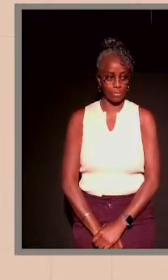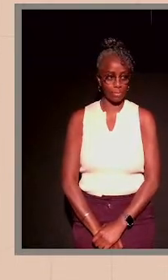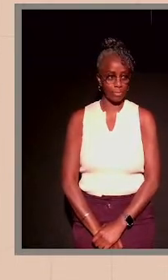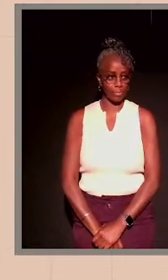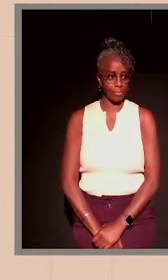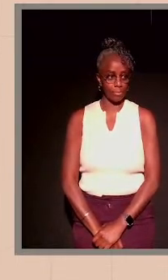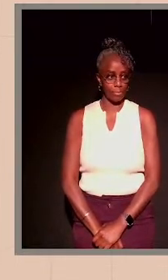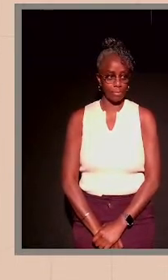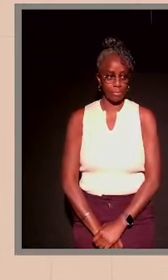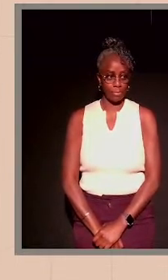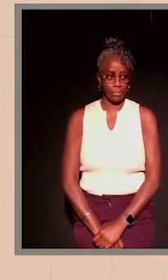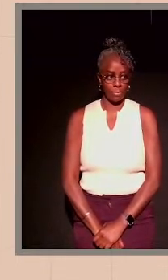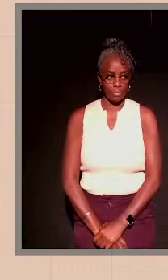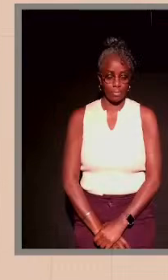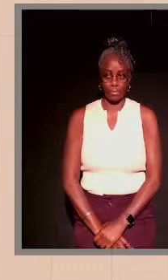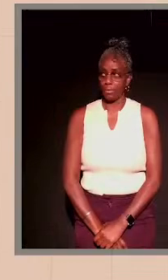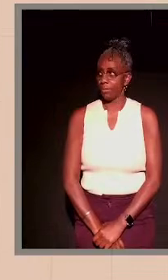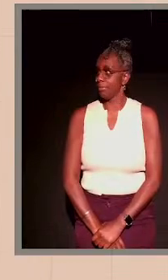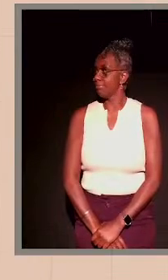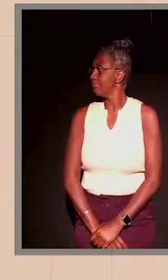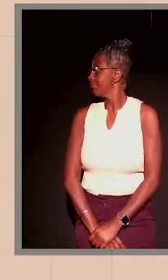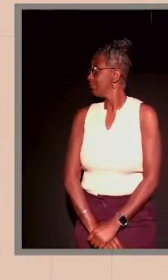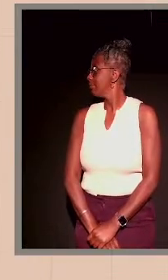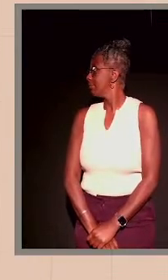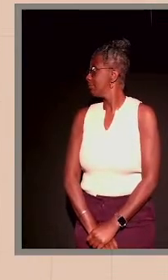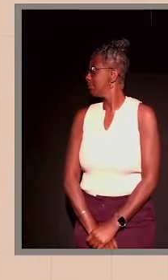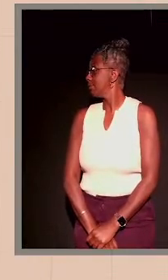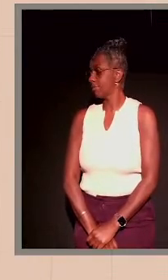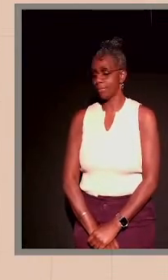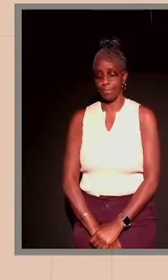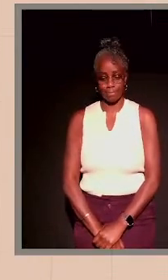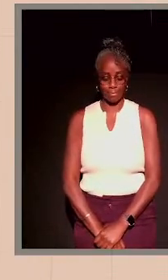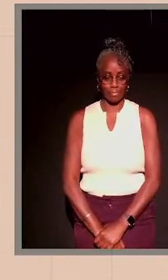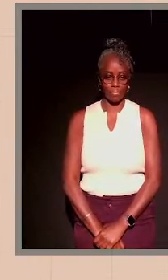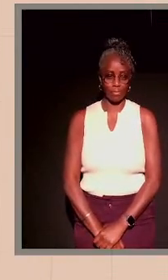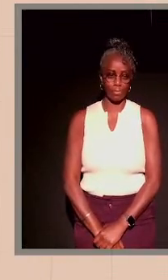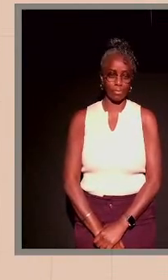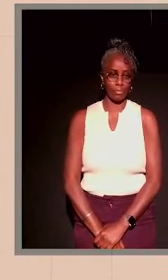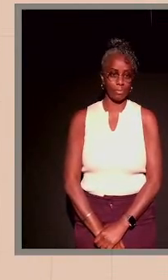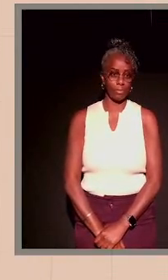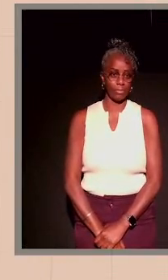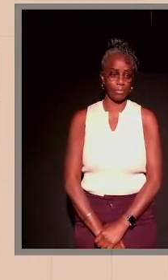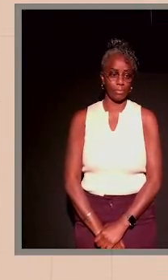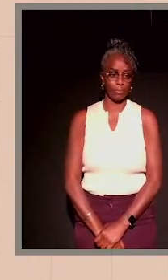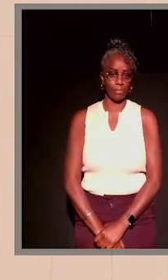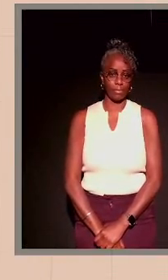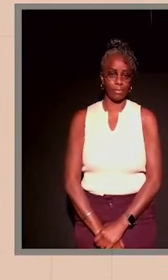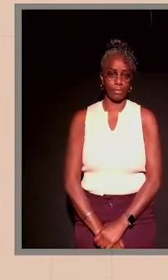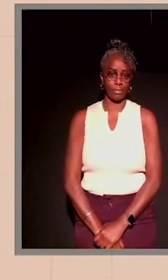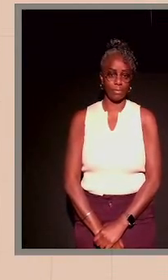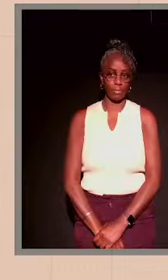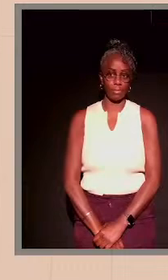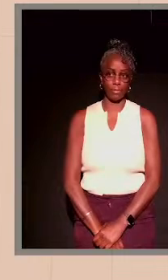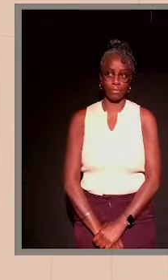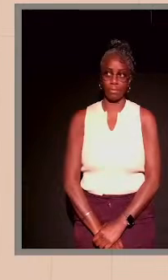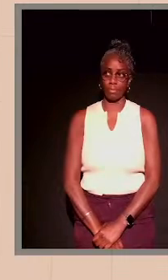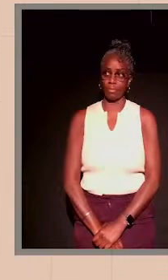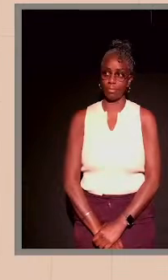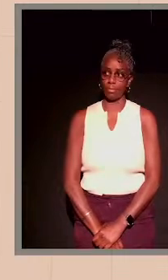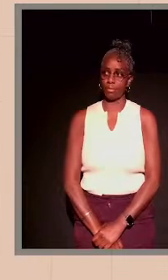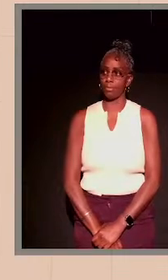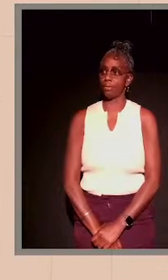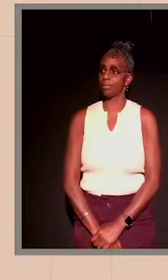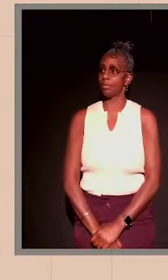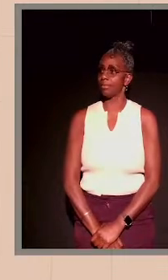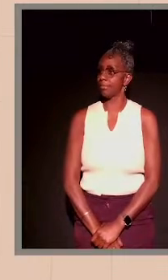sounds. It has dedicated envelopes for amplitude, modulation index, cutoff frequency,